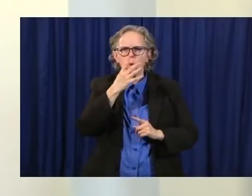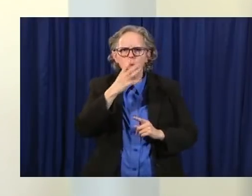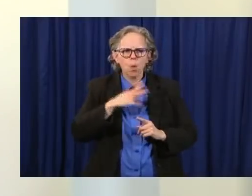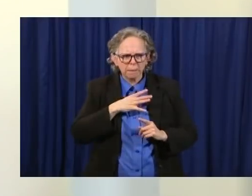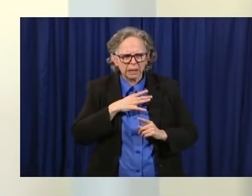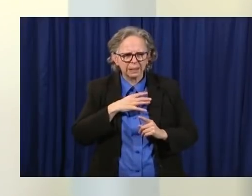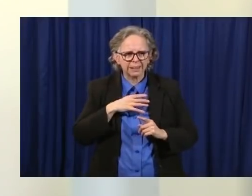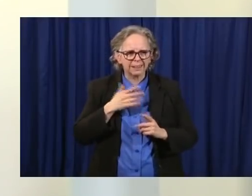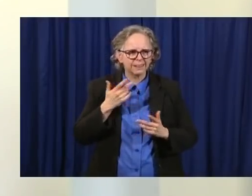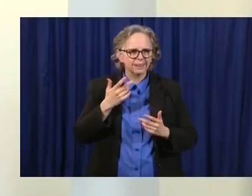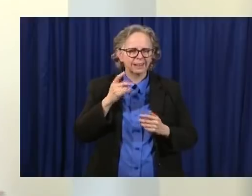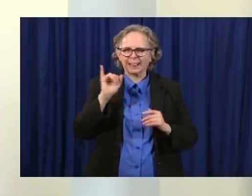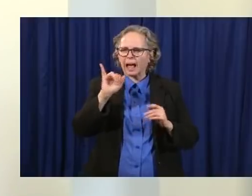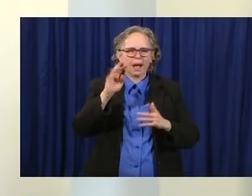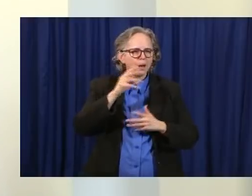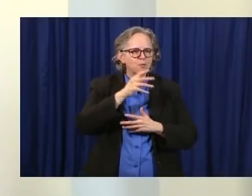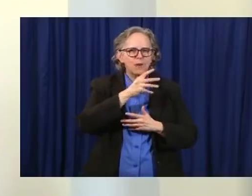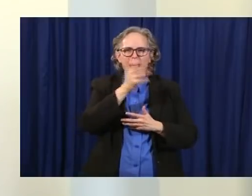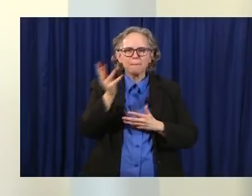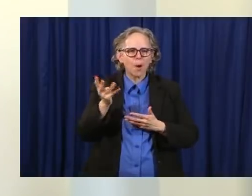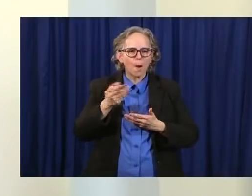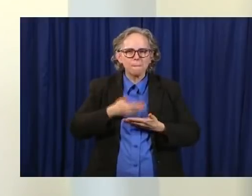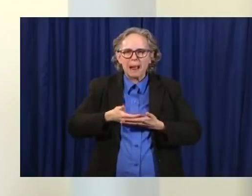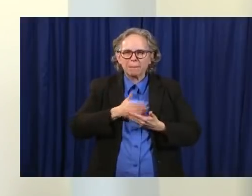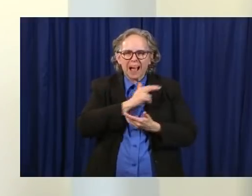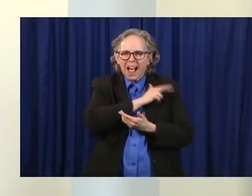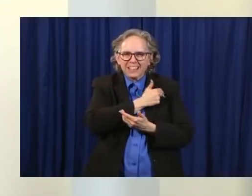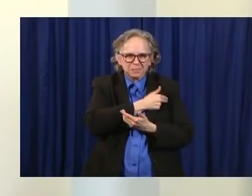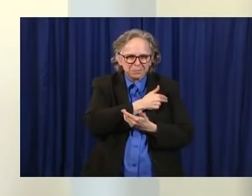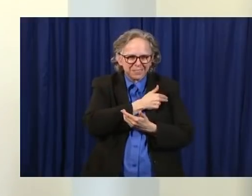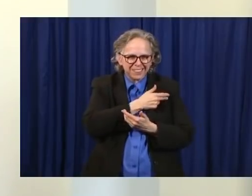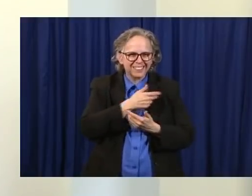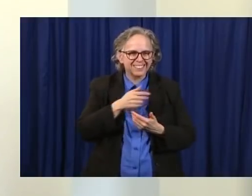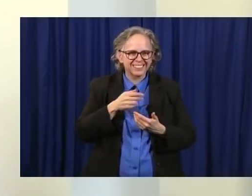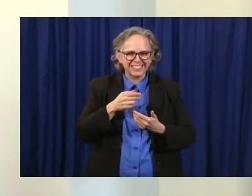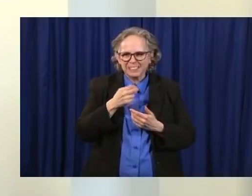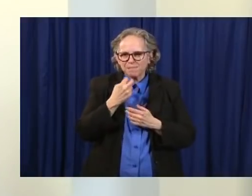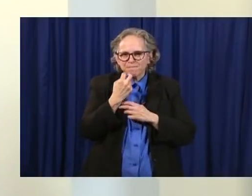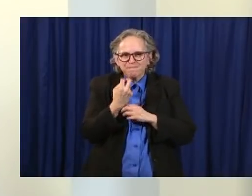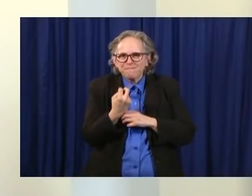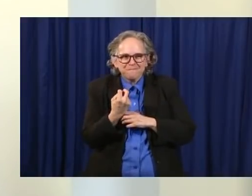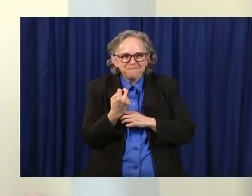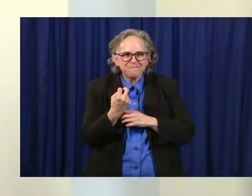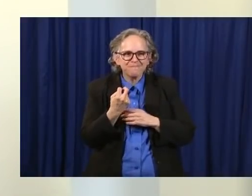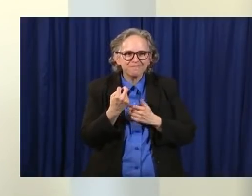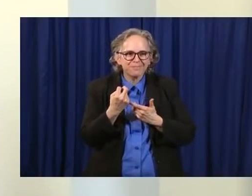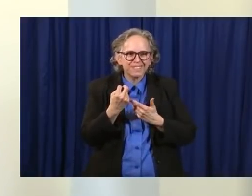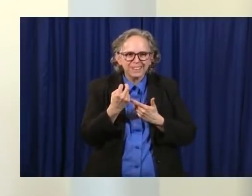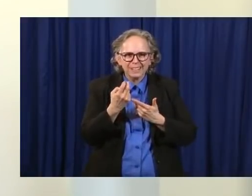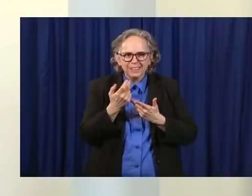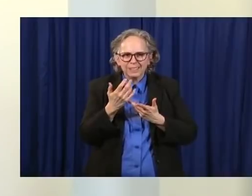Babies Hospital, and she had been governor, sitting there watching us, went through her treatment and was very, very